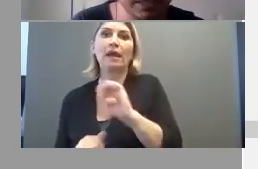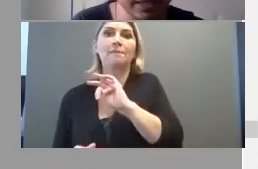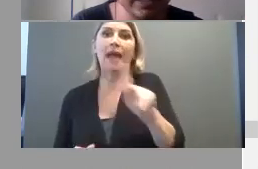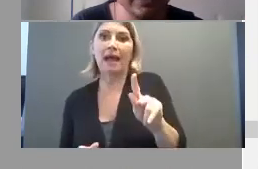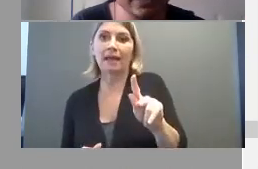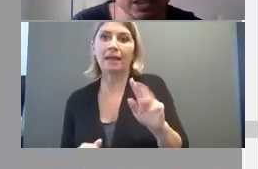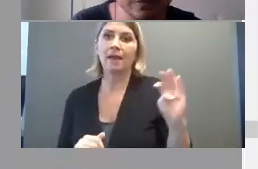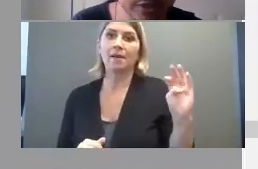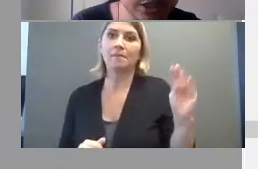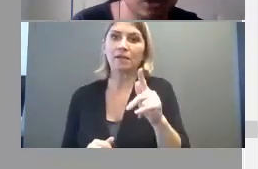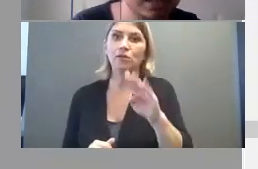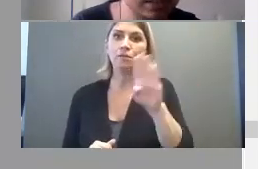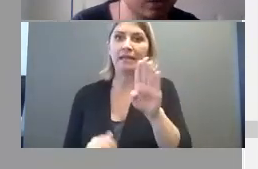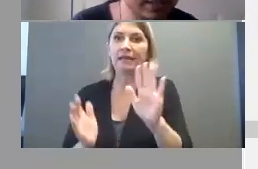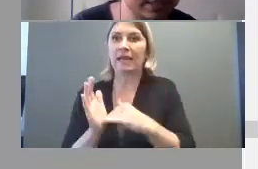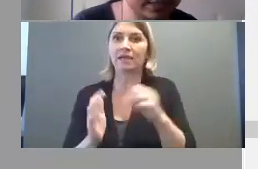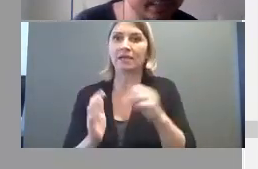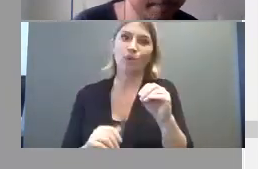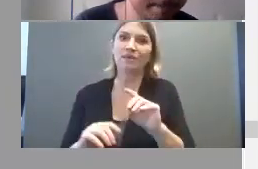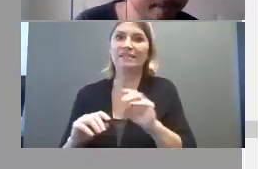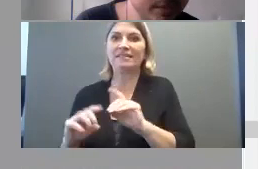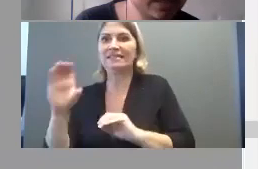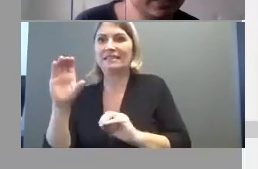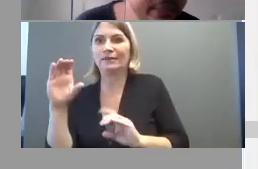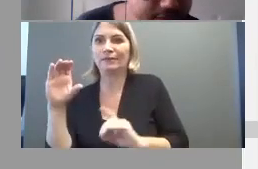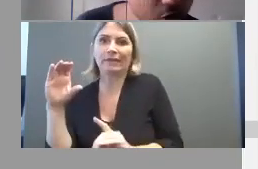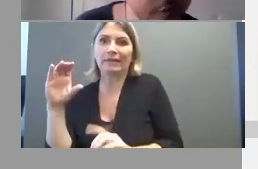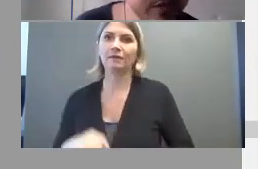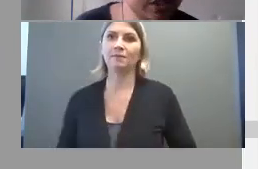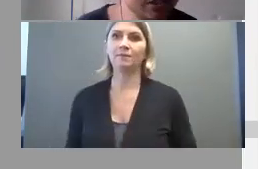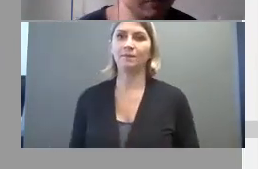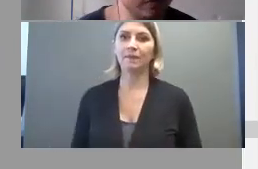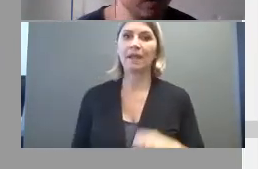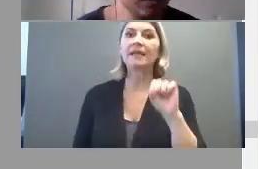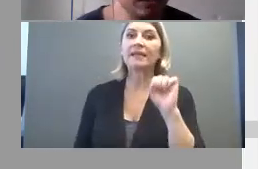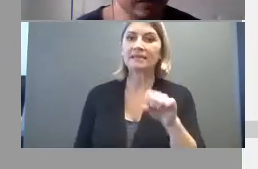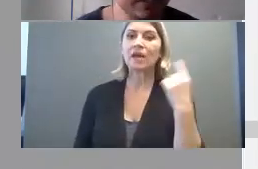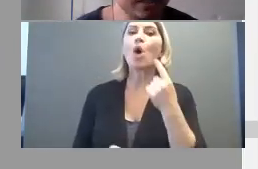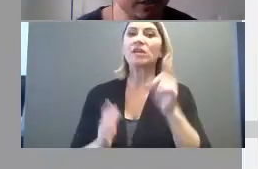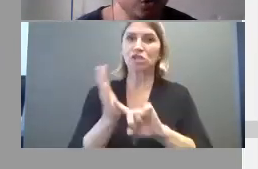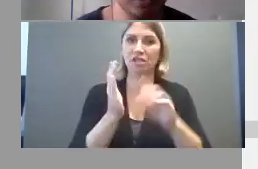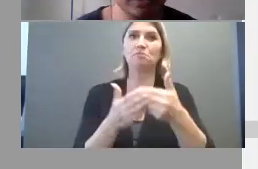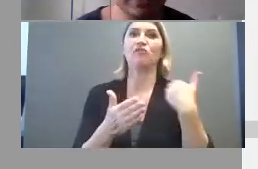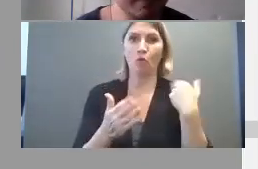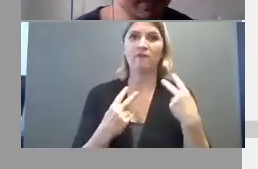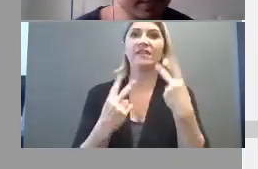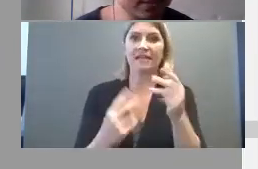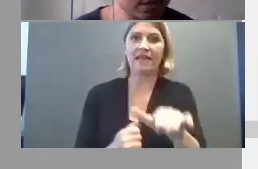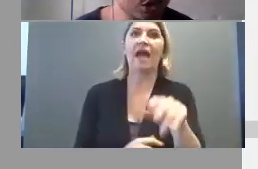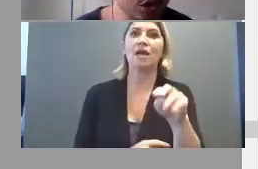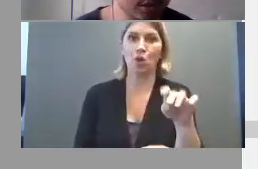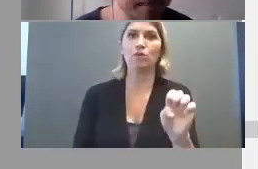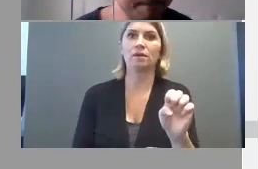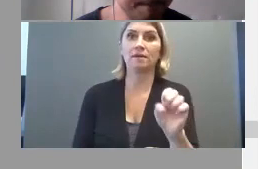to B again, and then search for D or C or things like that. Yes, it always checks before visiting the node. Does that make